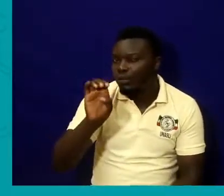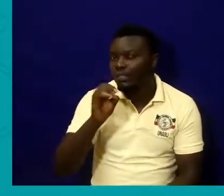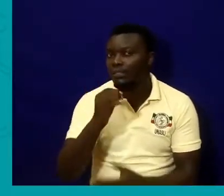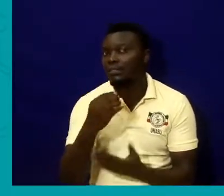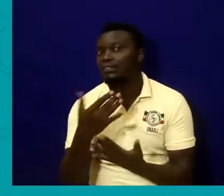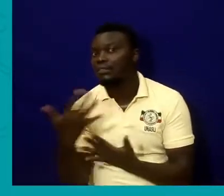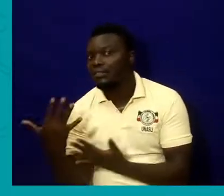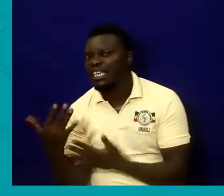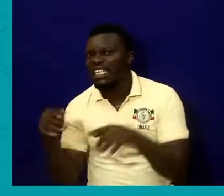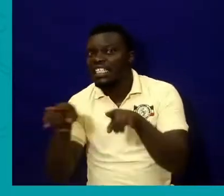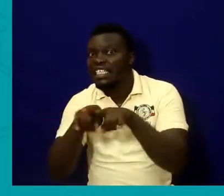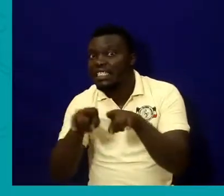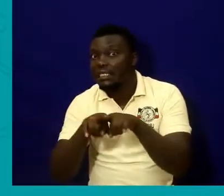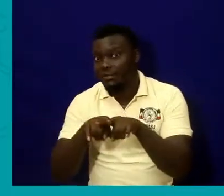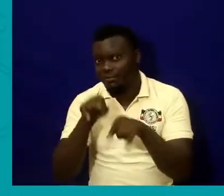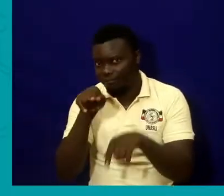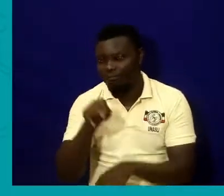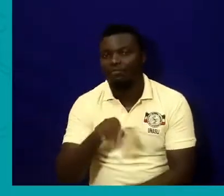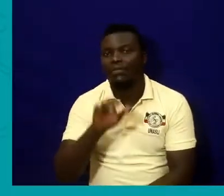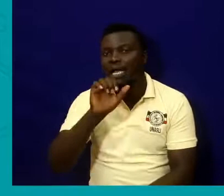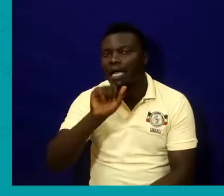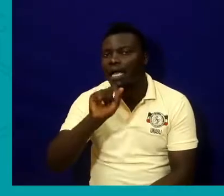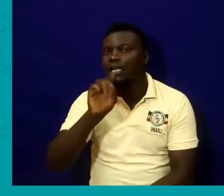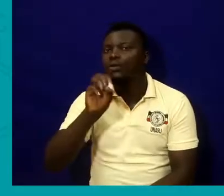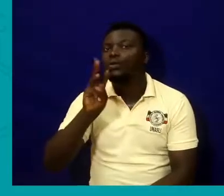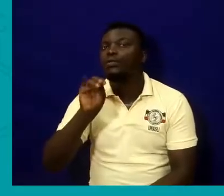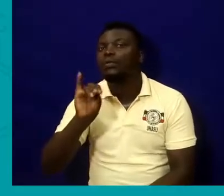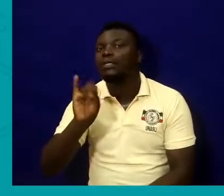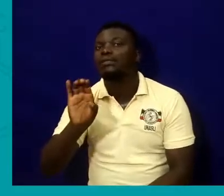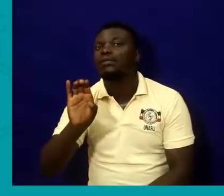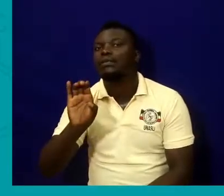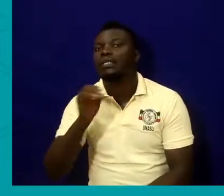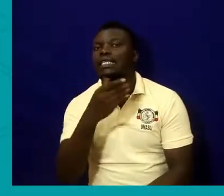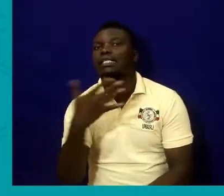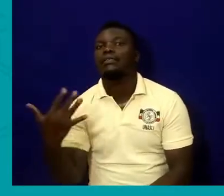which is the same as atomic number.